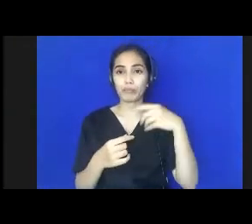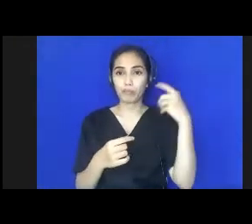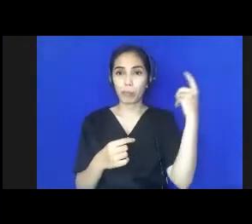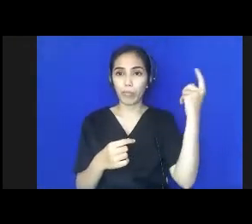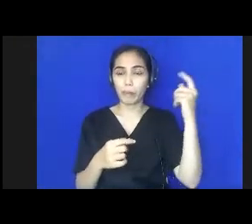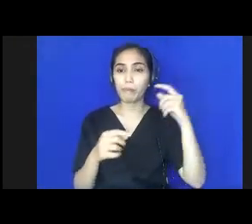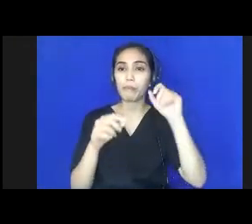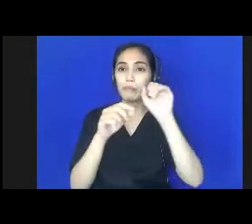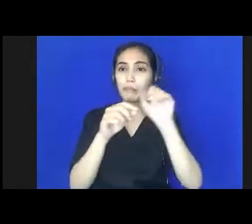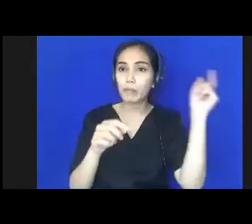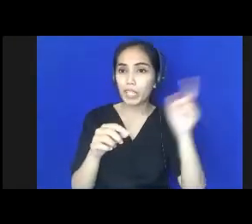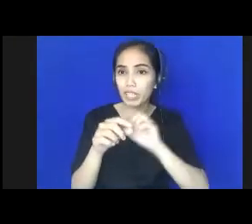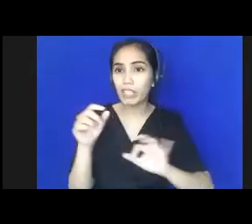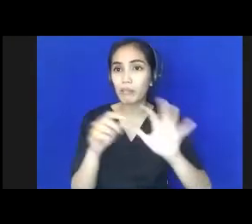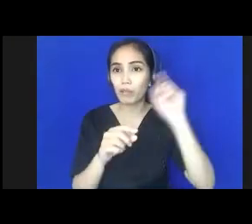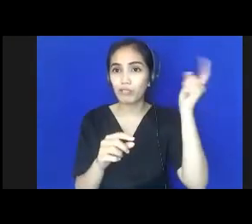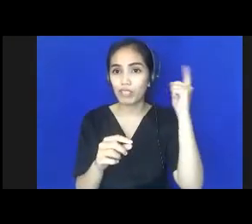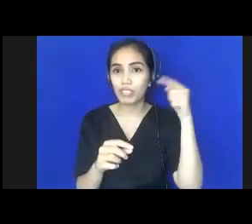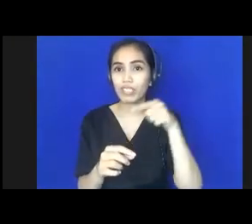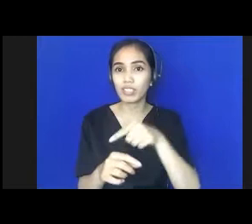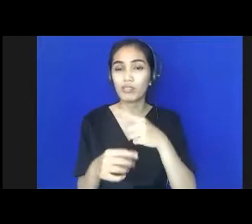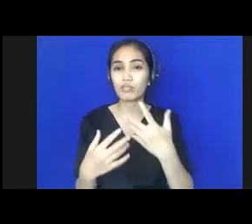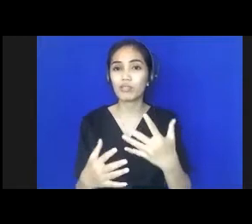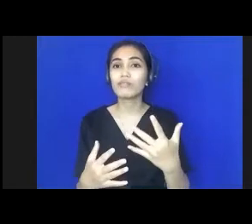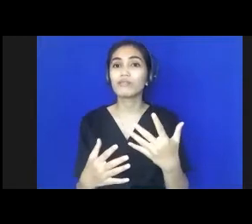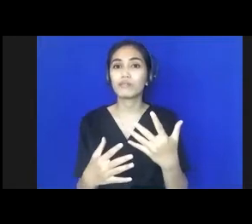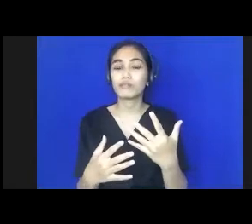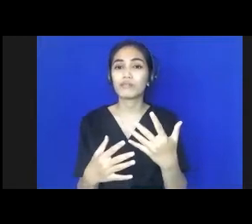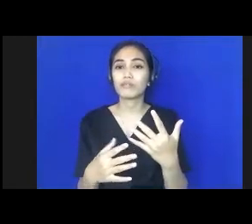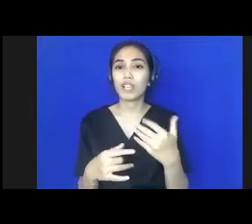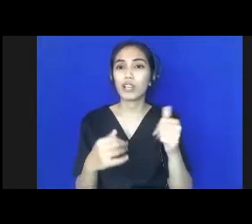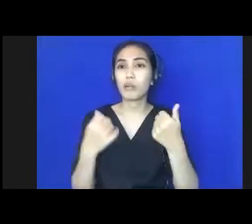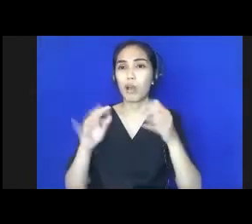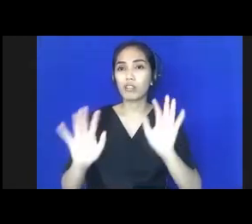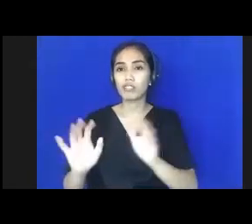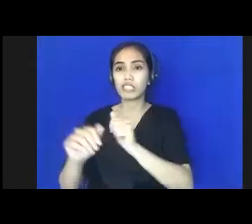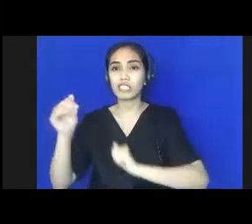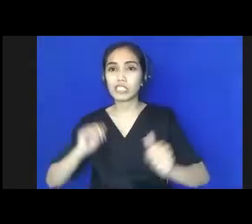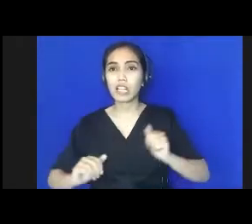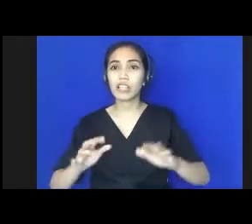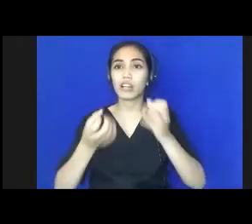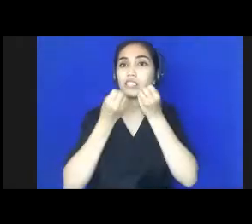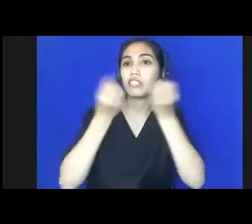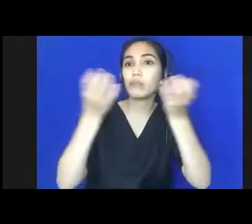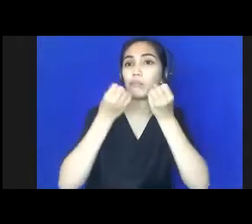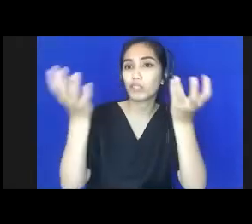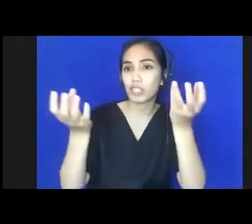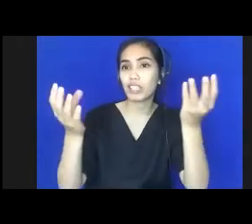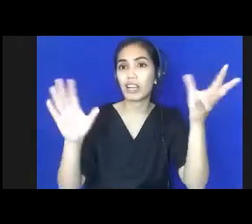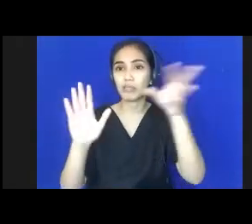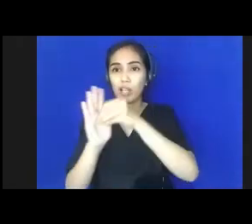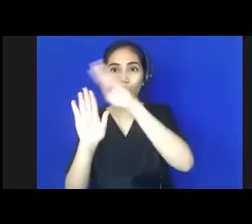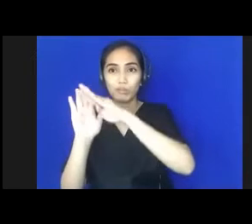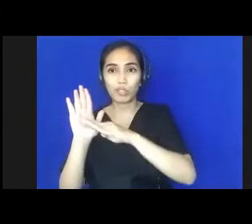have used their own budgets and work plans to replicate ideas or activities that were demonstrated in these programs. But in